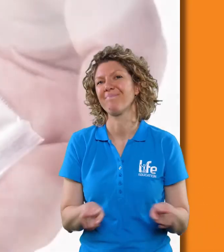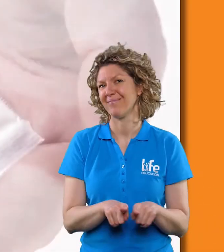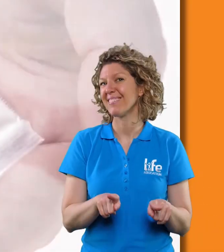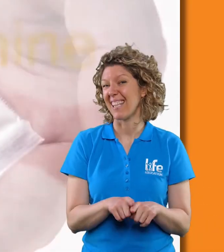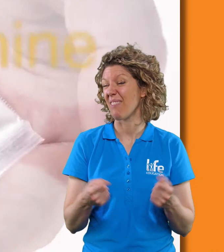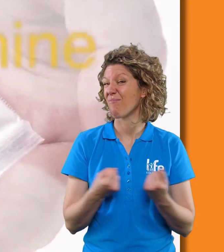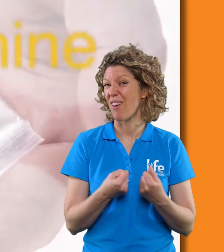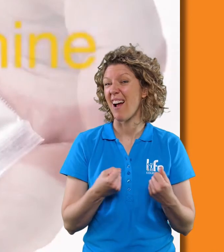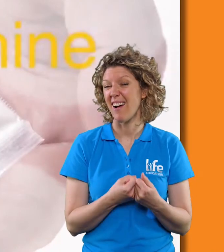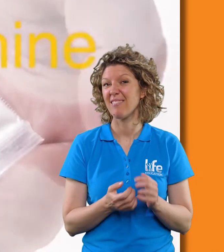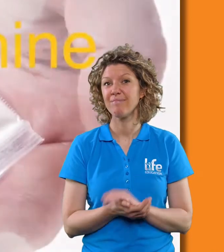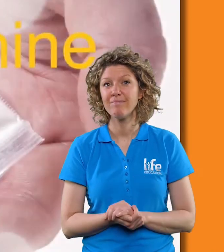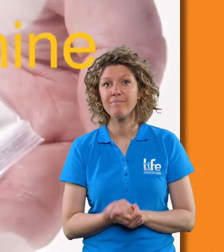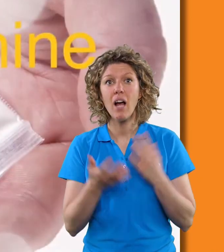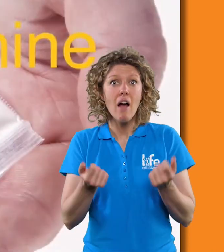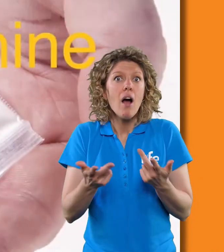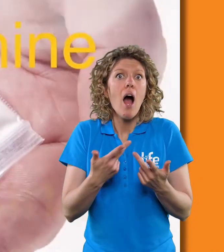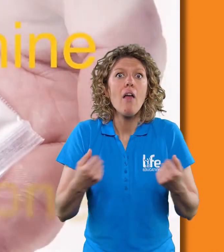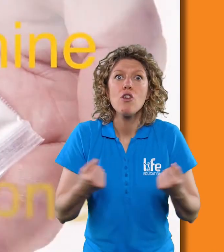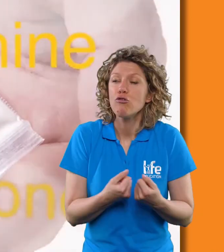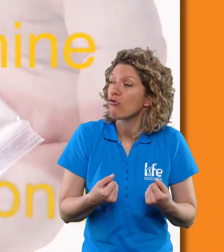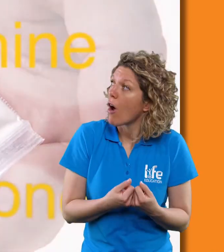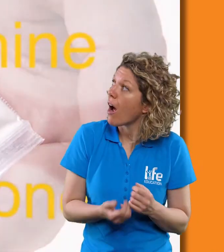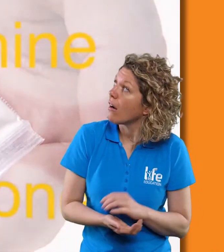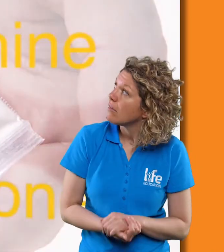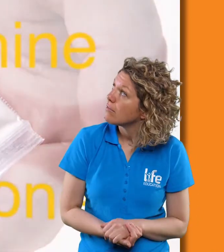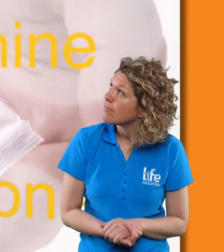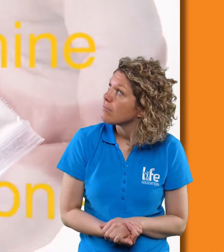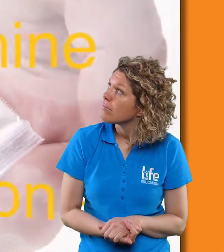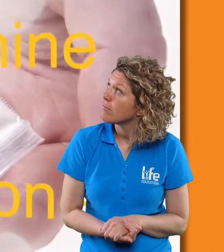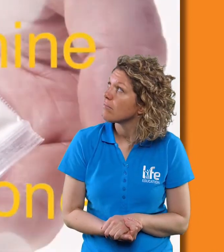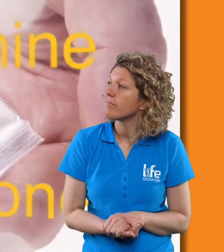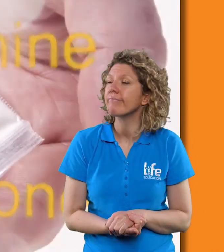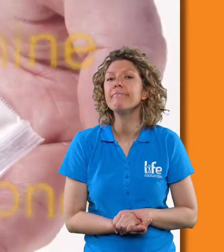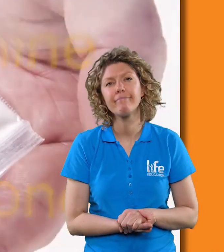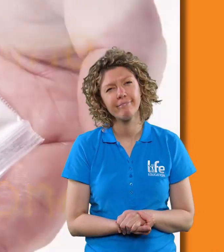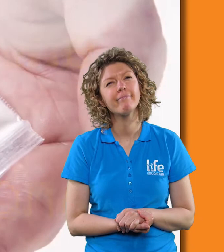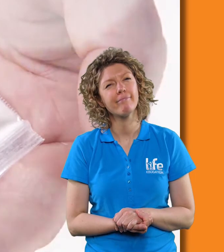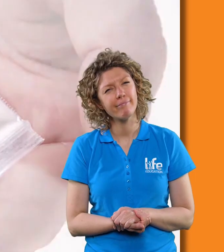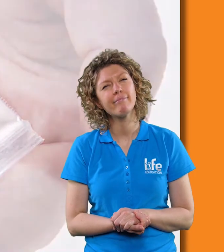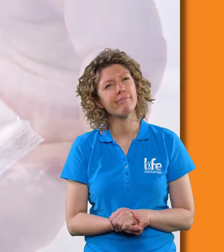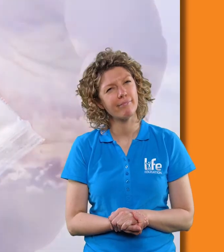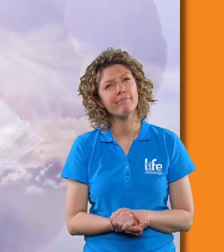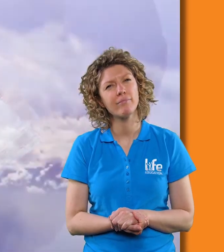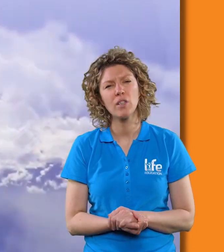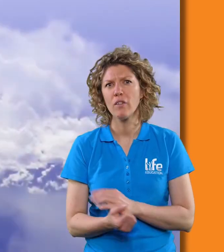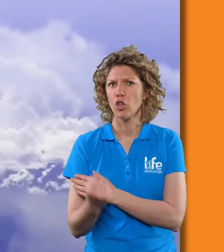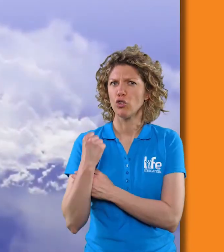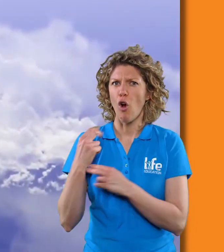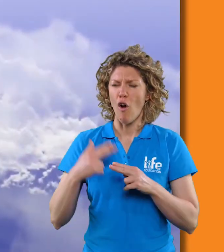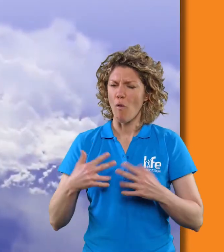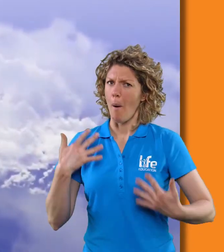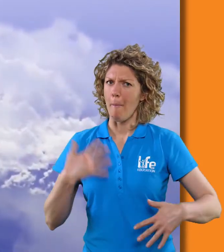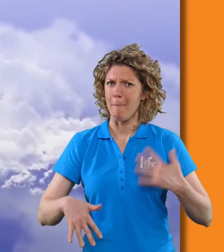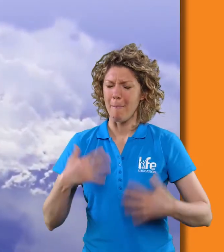heroin, morphine, codeine, and methadone, are also depressants. They are strong pain-killing drugs. In